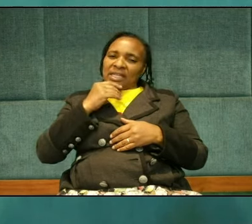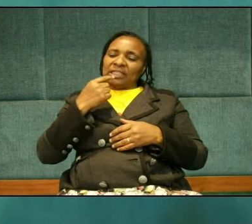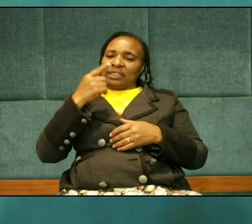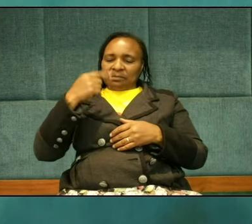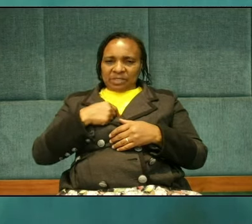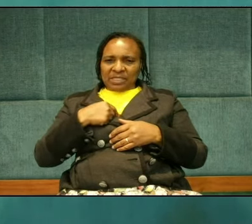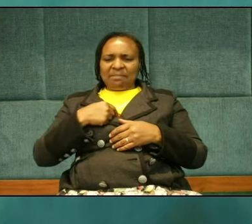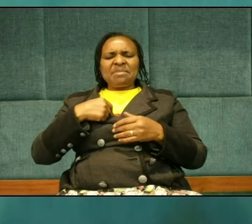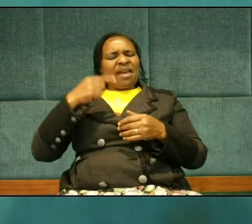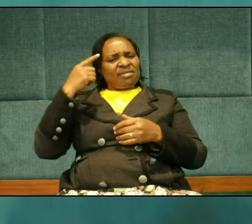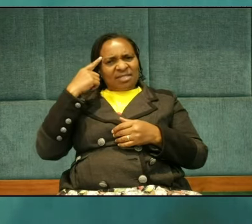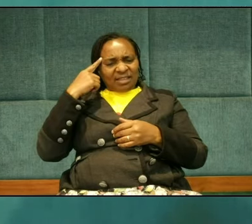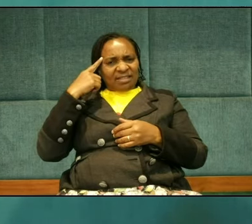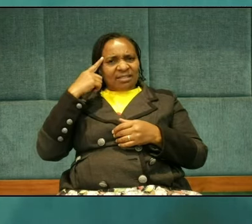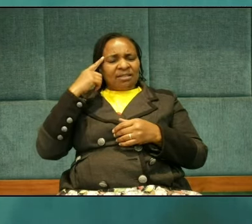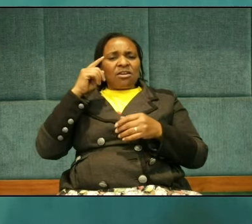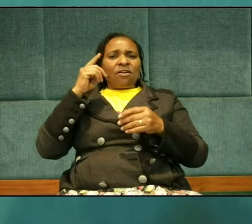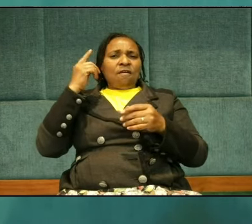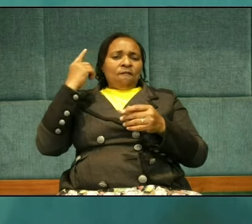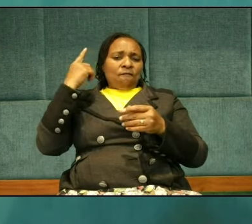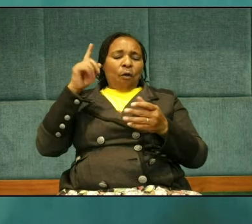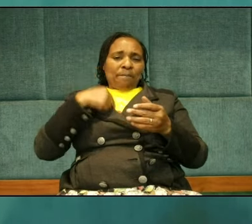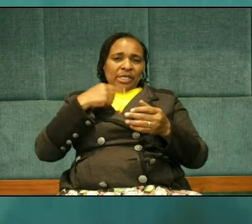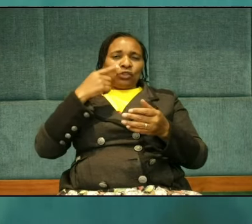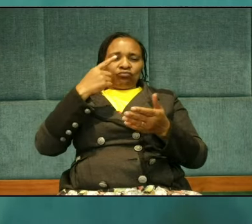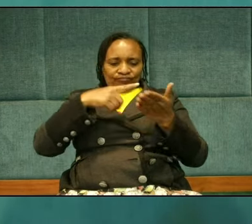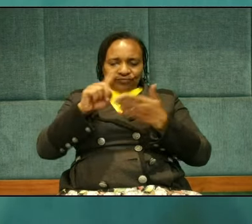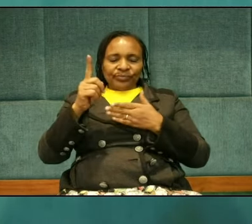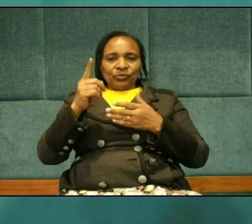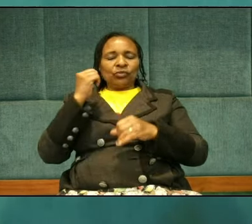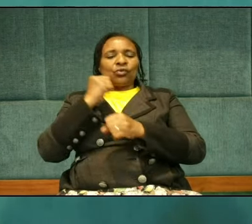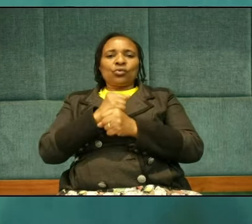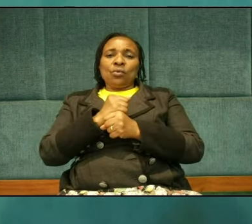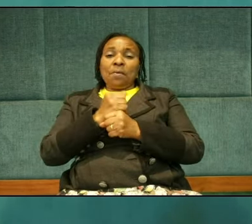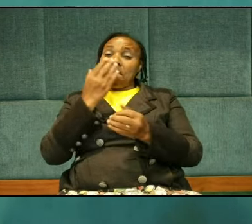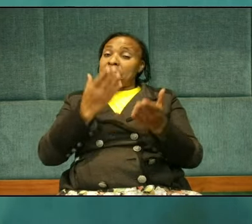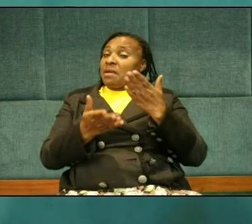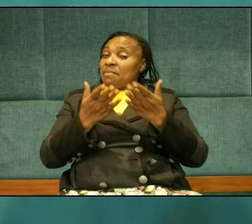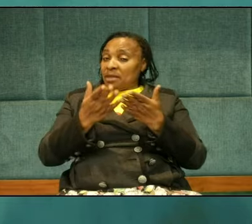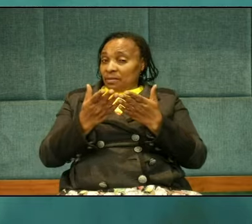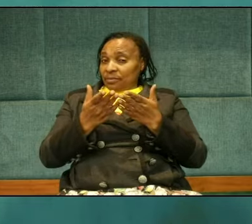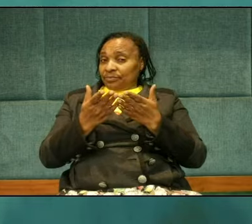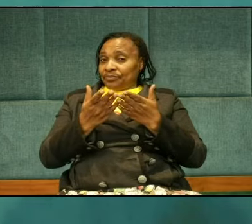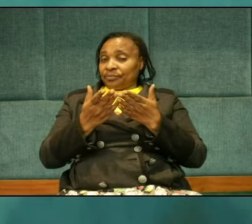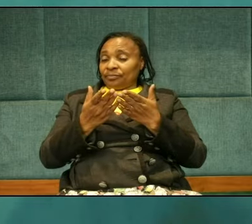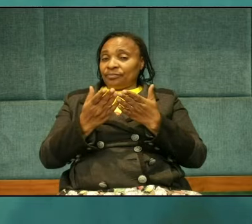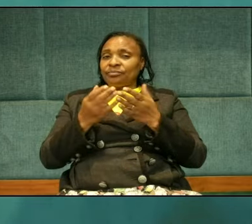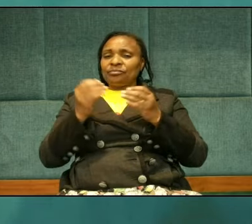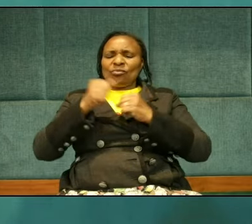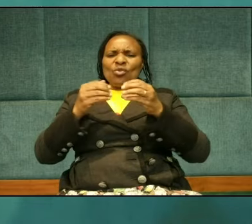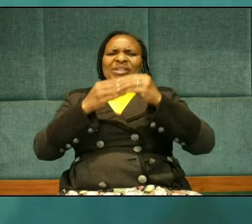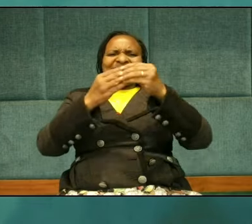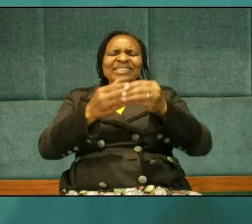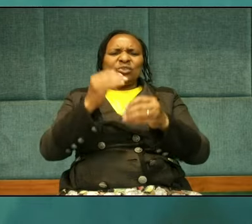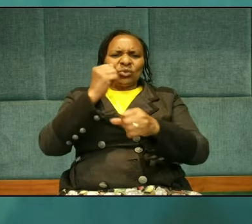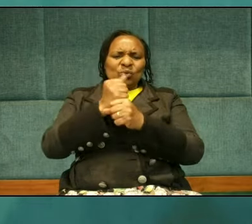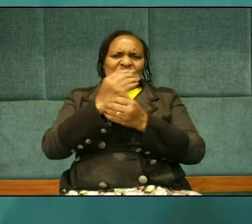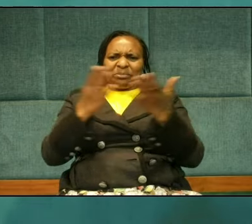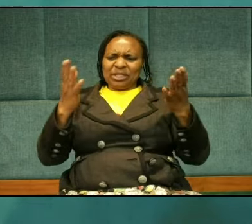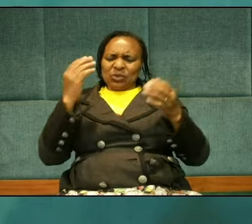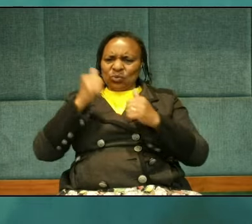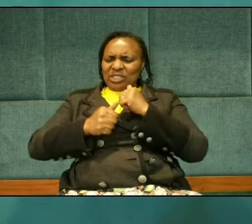I think that's what they think is right for me to do. And probably they won't lead me to do something that's not